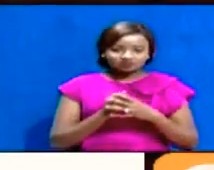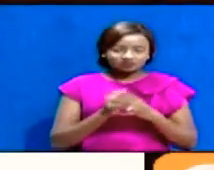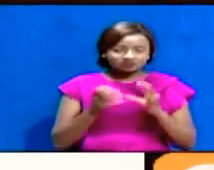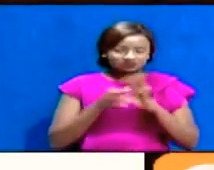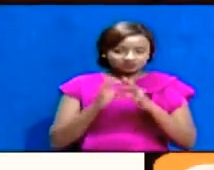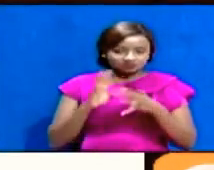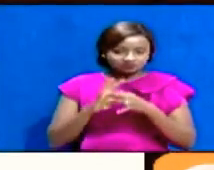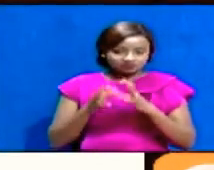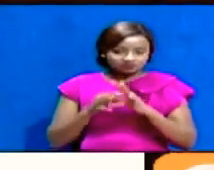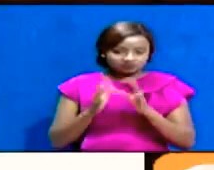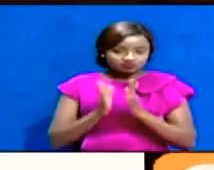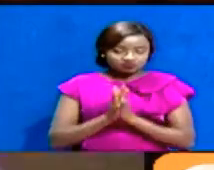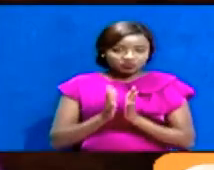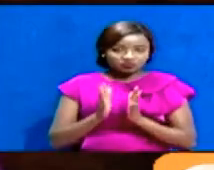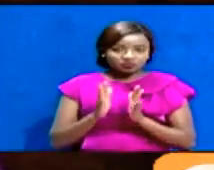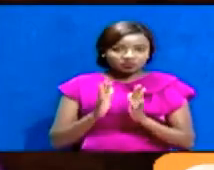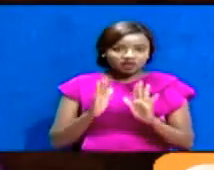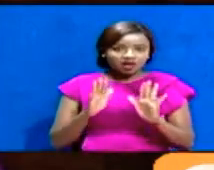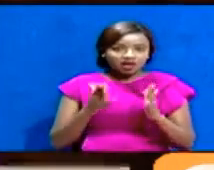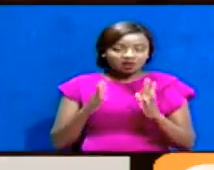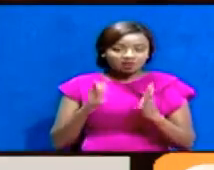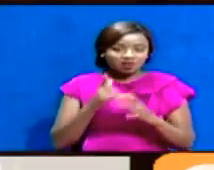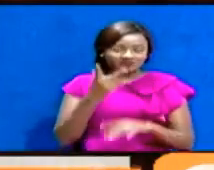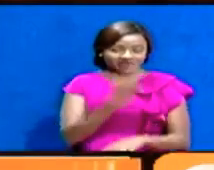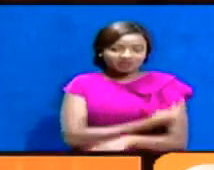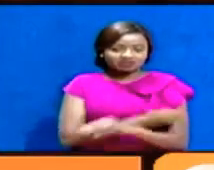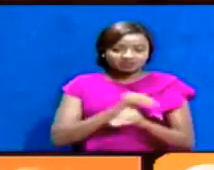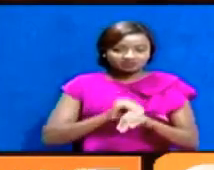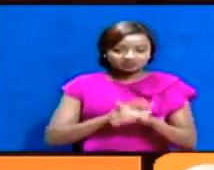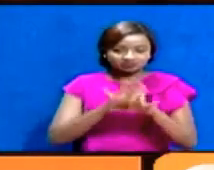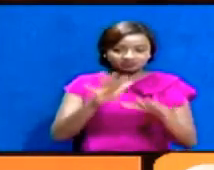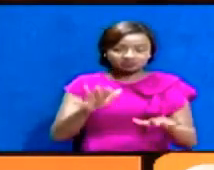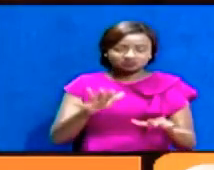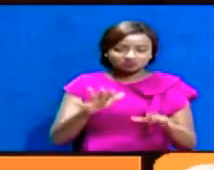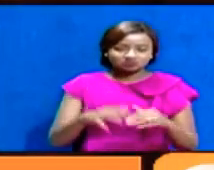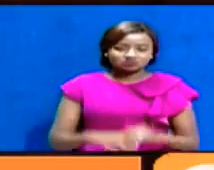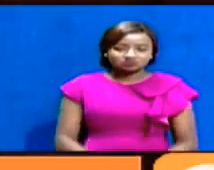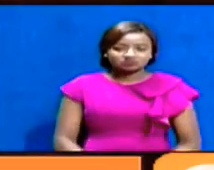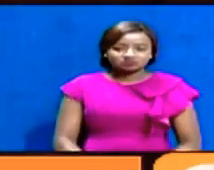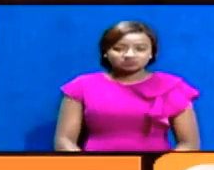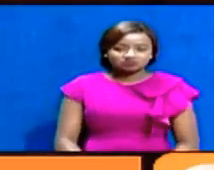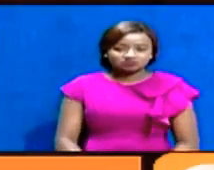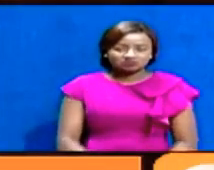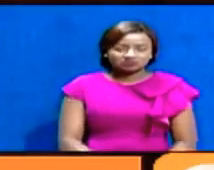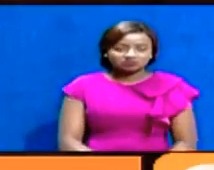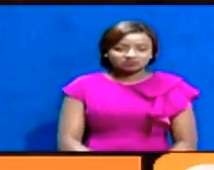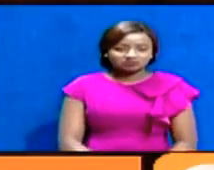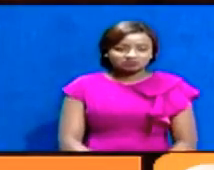associated with how the vaccine is actually engineered and developed.